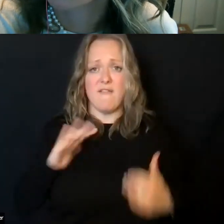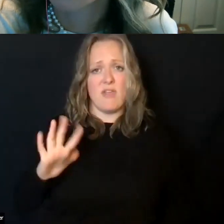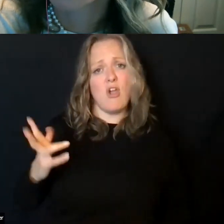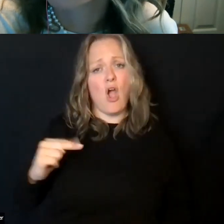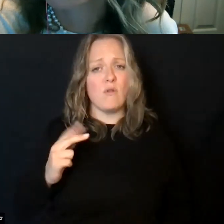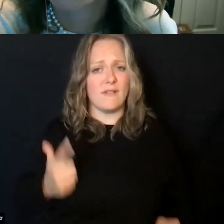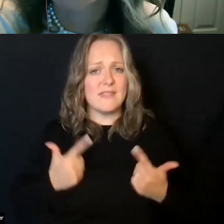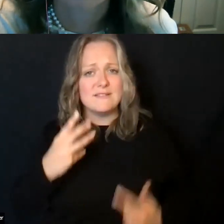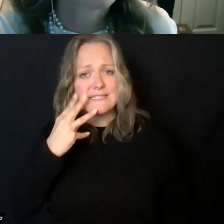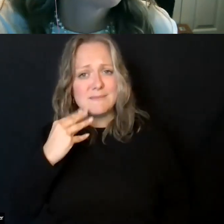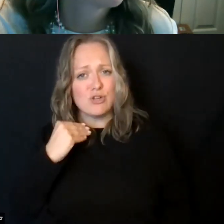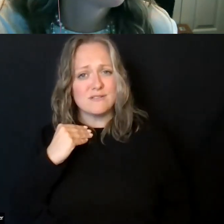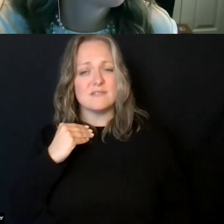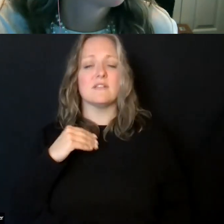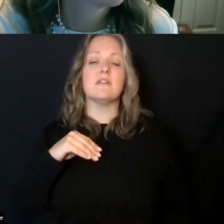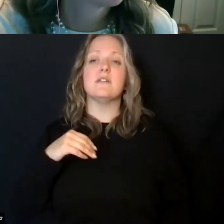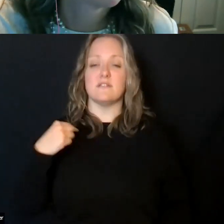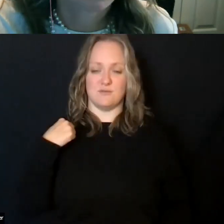going to have a lot of